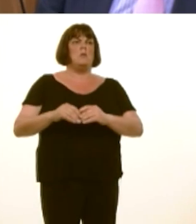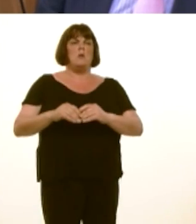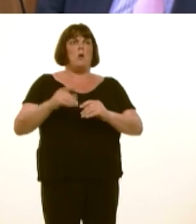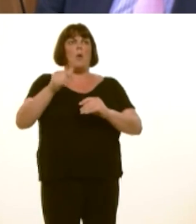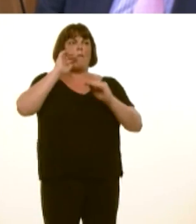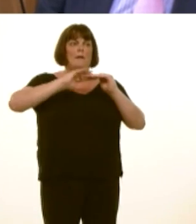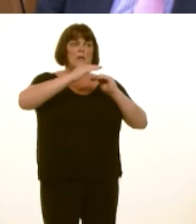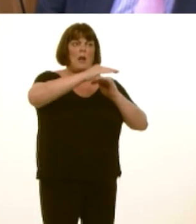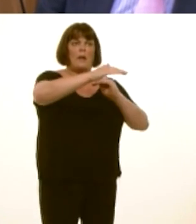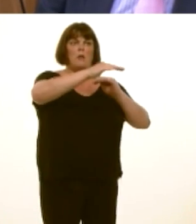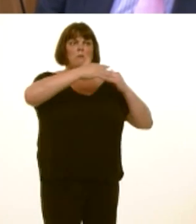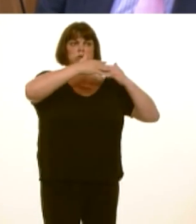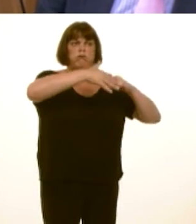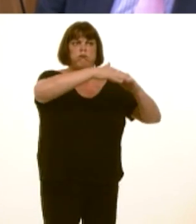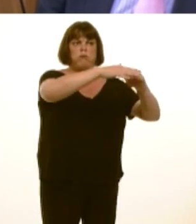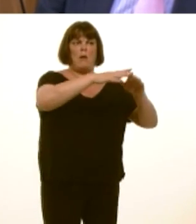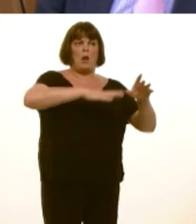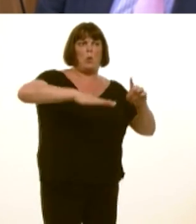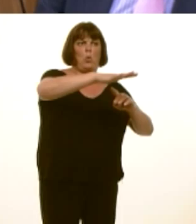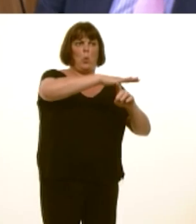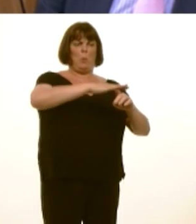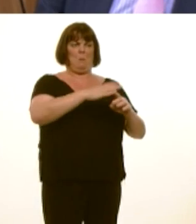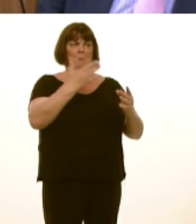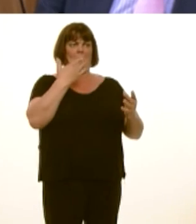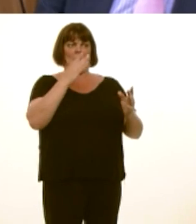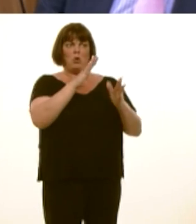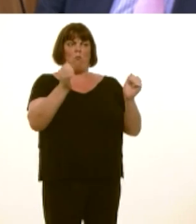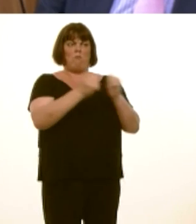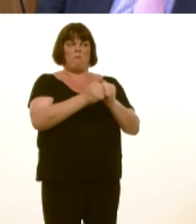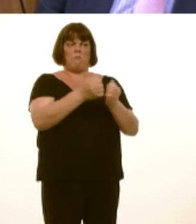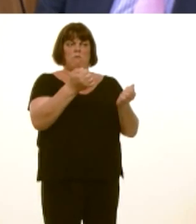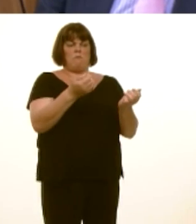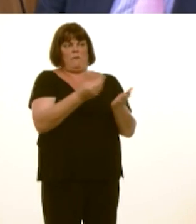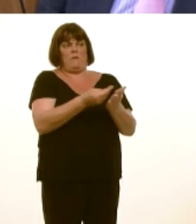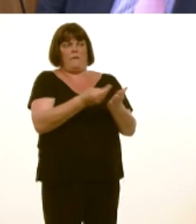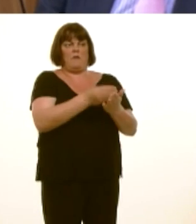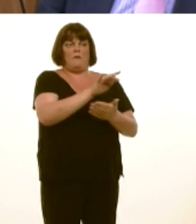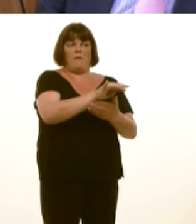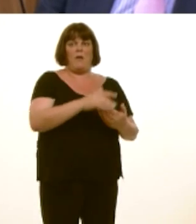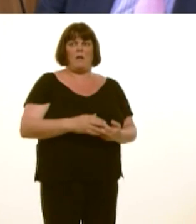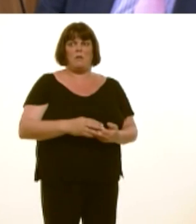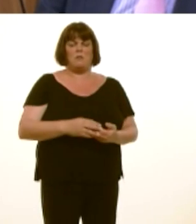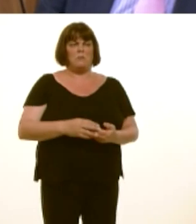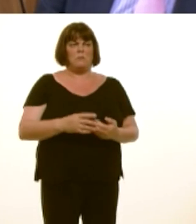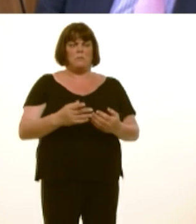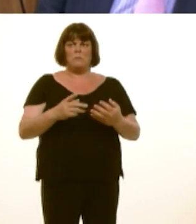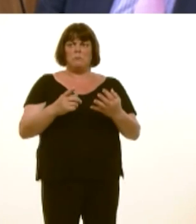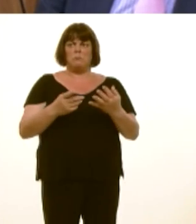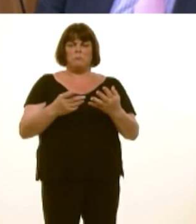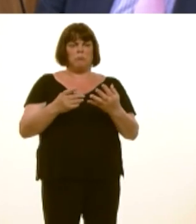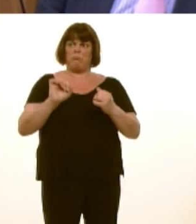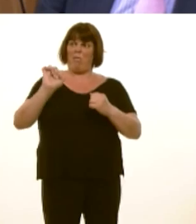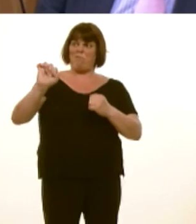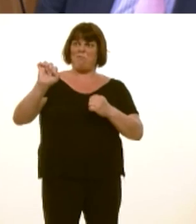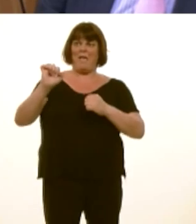tidal lagoon, but there's no sign of a strike price on that. I am mystified as to where exactly energy policy is